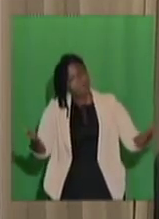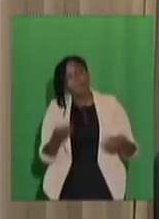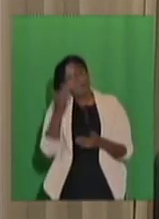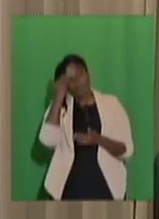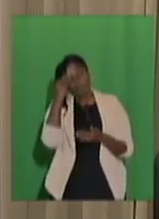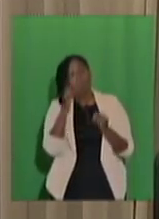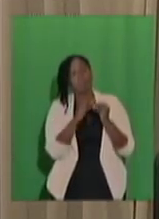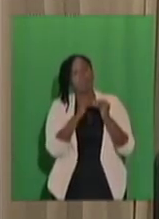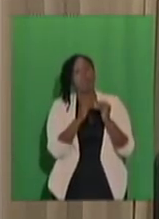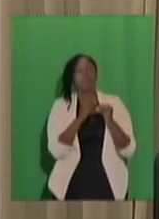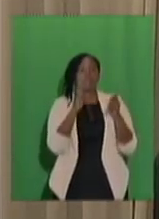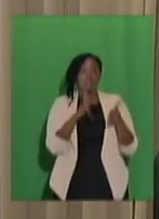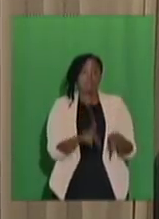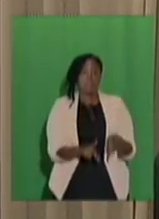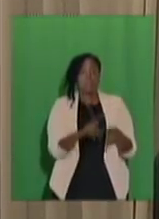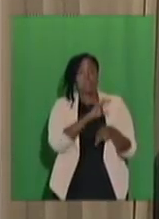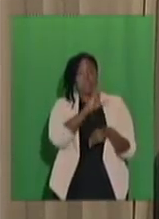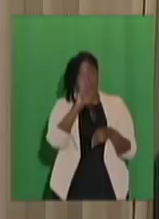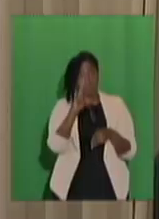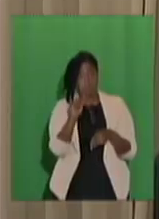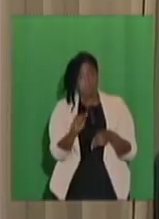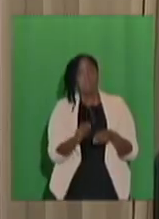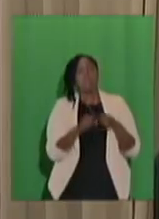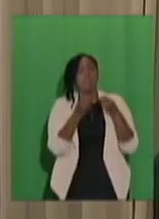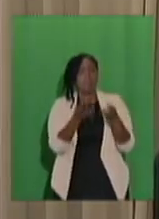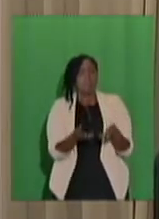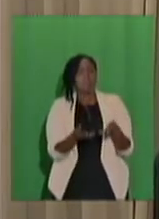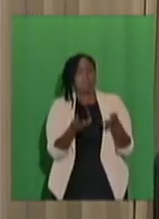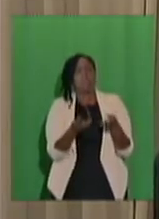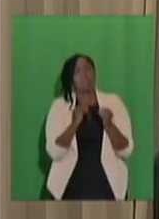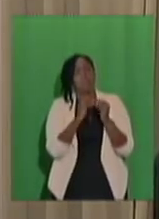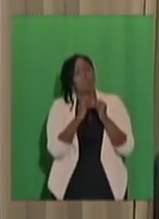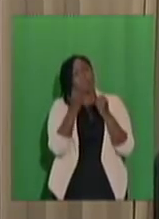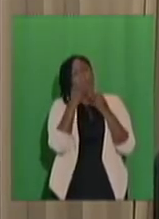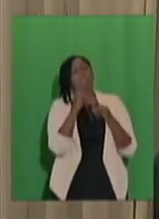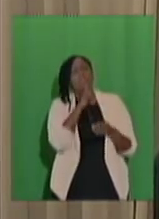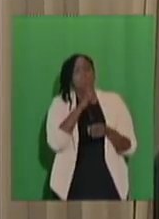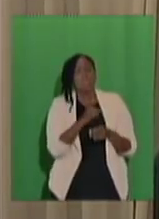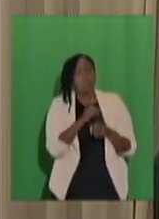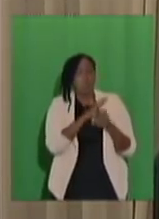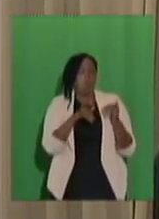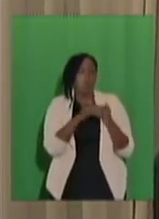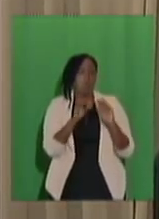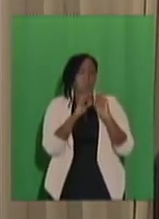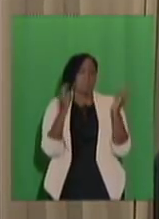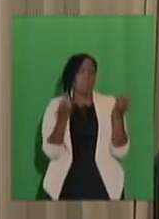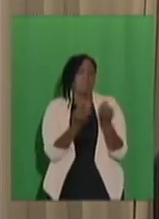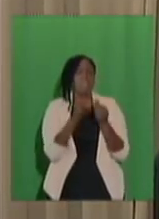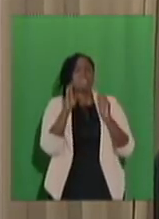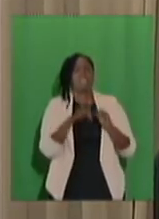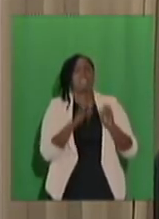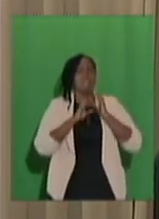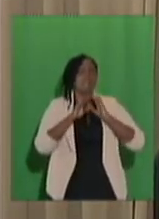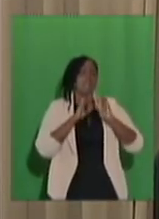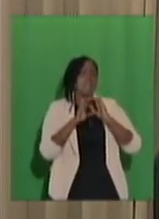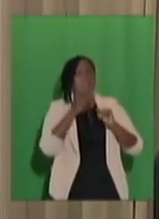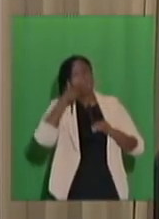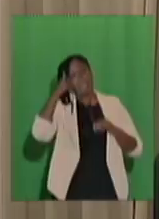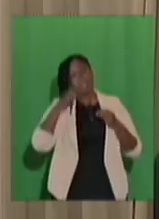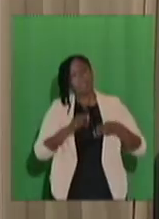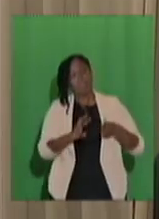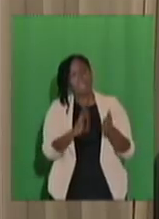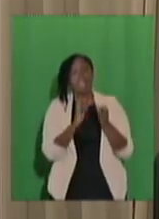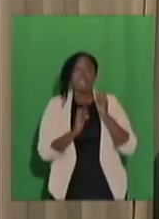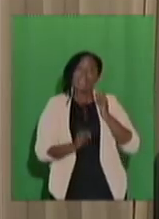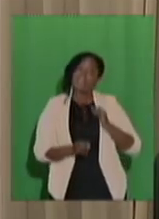putting procedures in place to ensure that relatives can reach out in a better way if they need to. So we